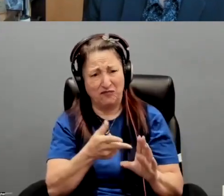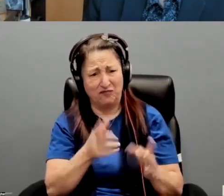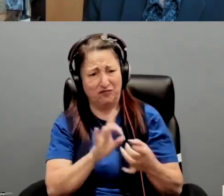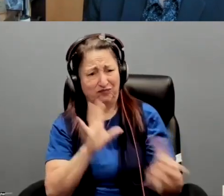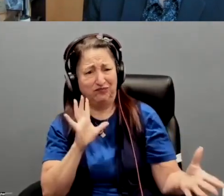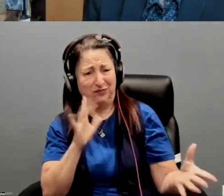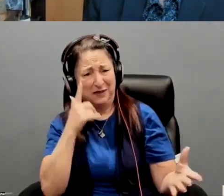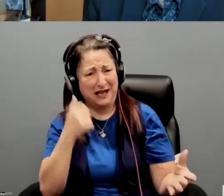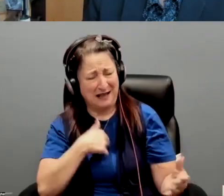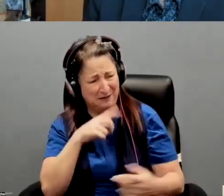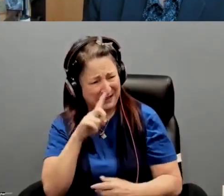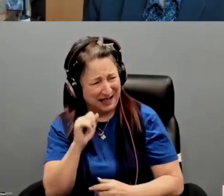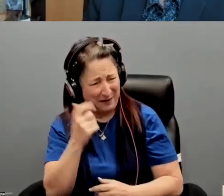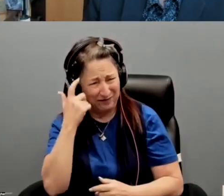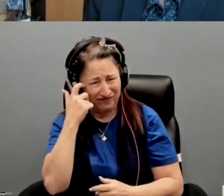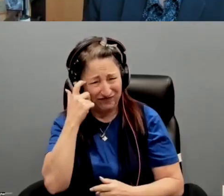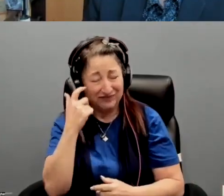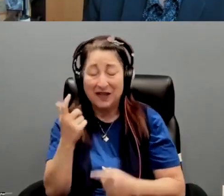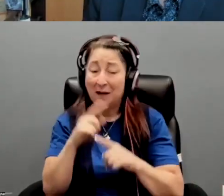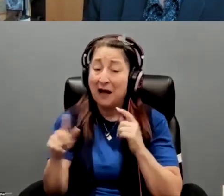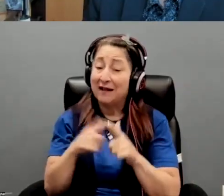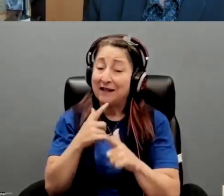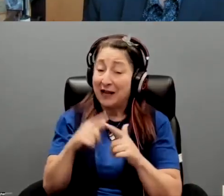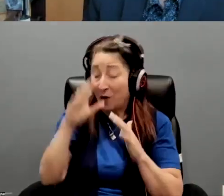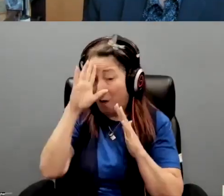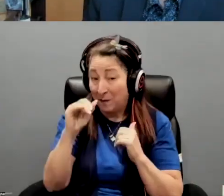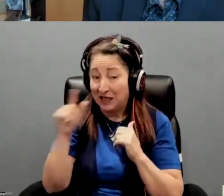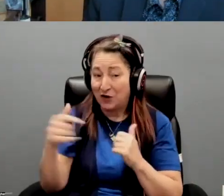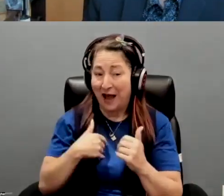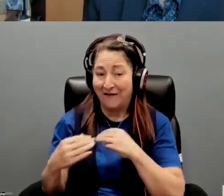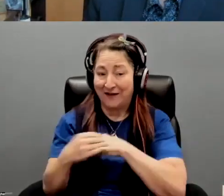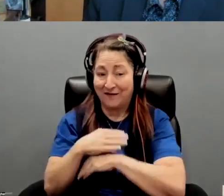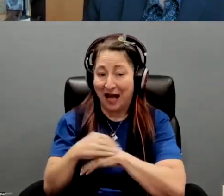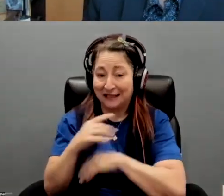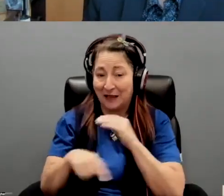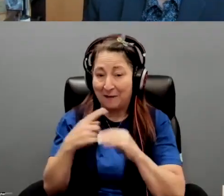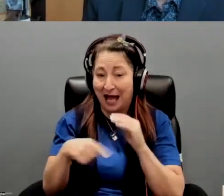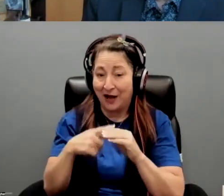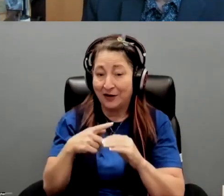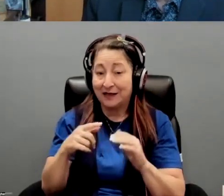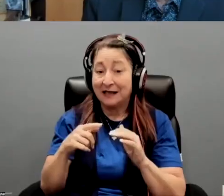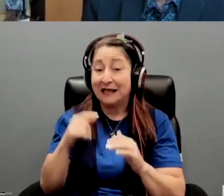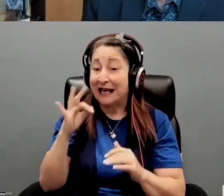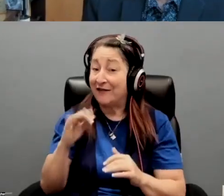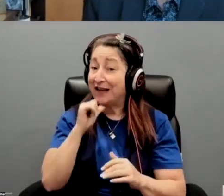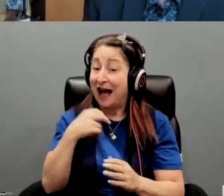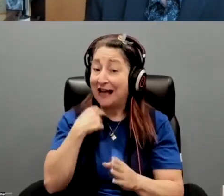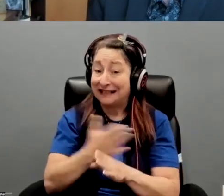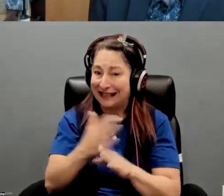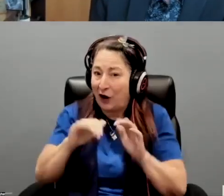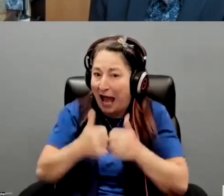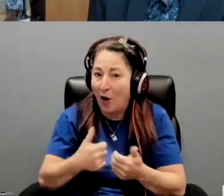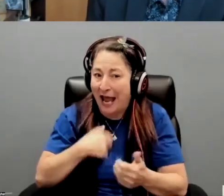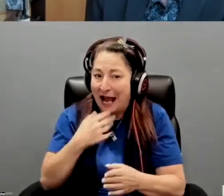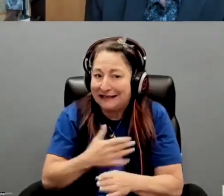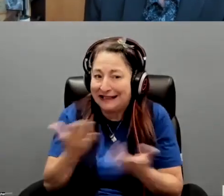of your disabilities. And then also I was hoping you maybe had advice about how to sing if you're not a natural singer. That's less important.